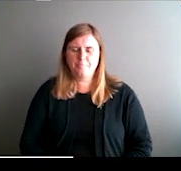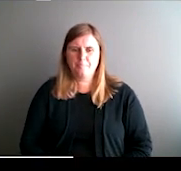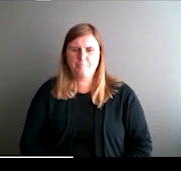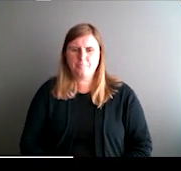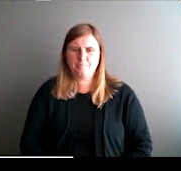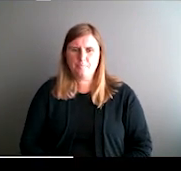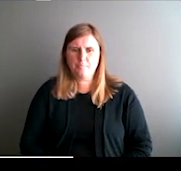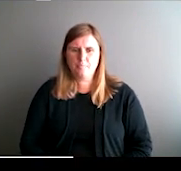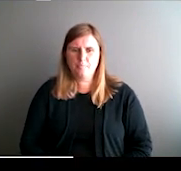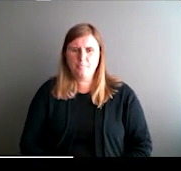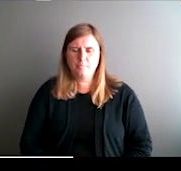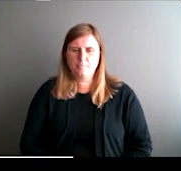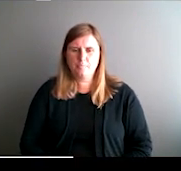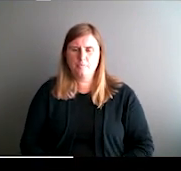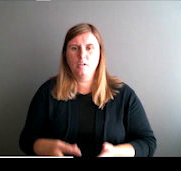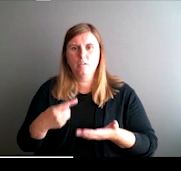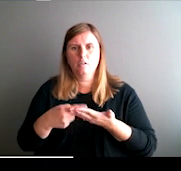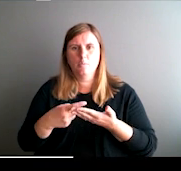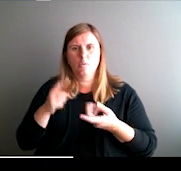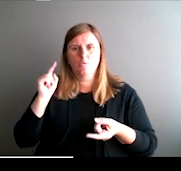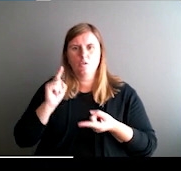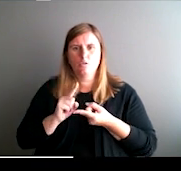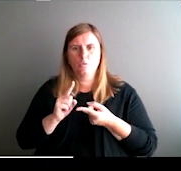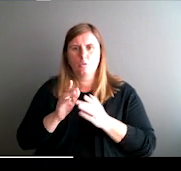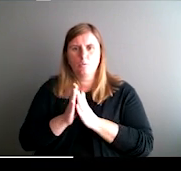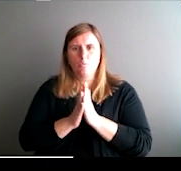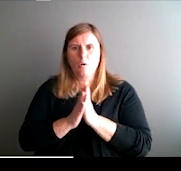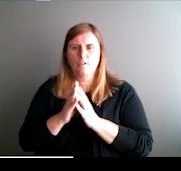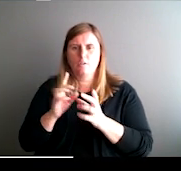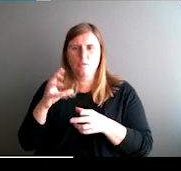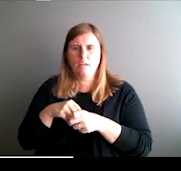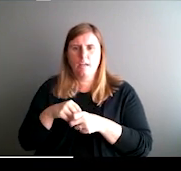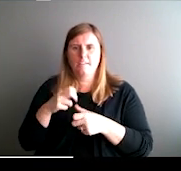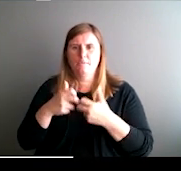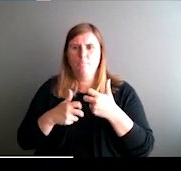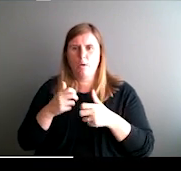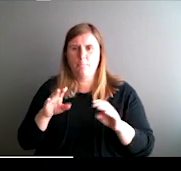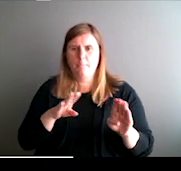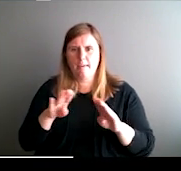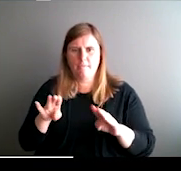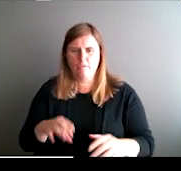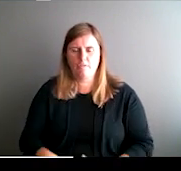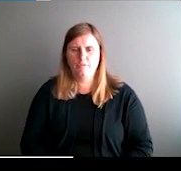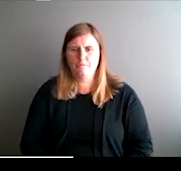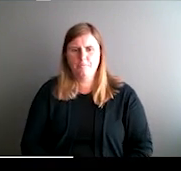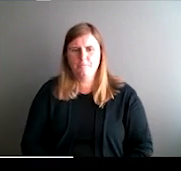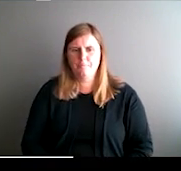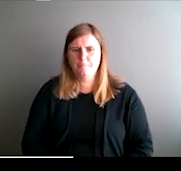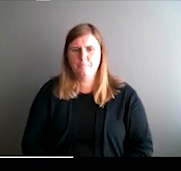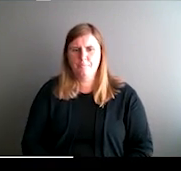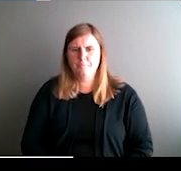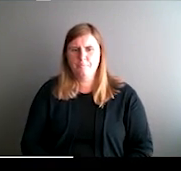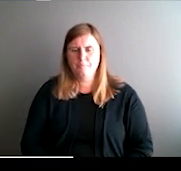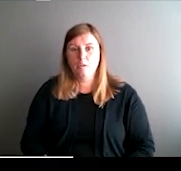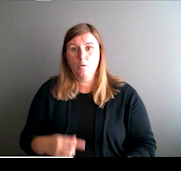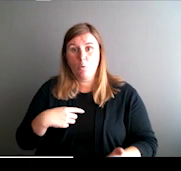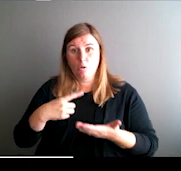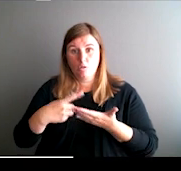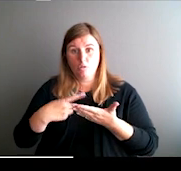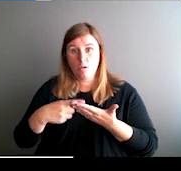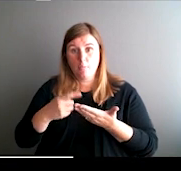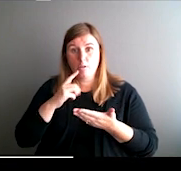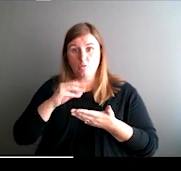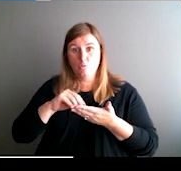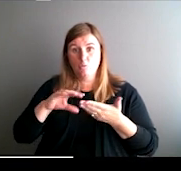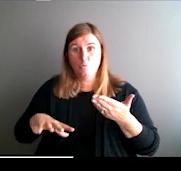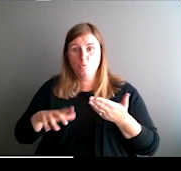So let's talk about reducing motivation to engage in problem behavior. In this case, what we're talking about is